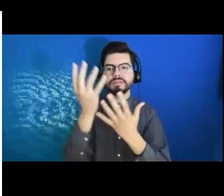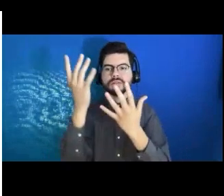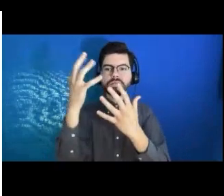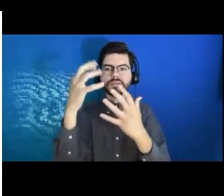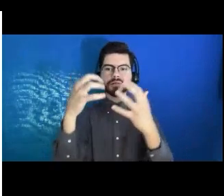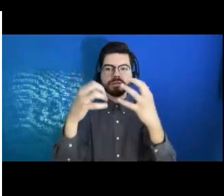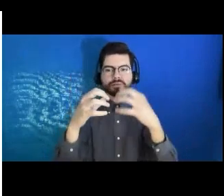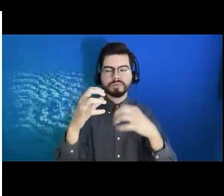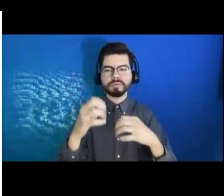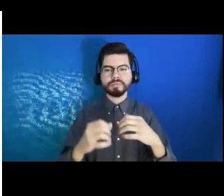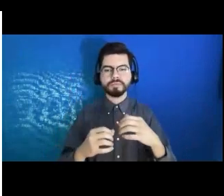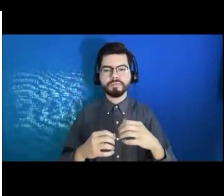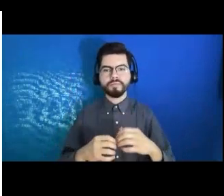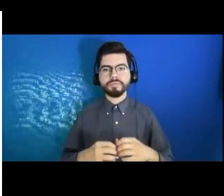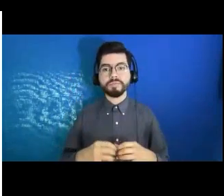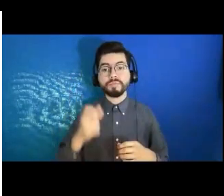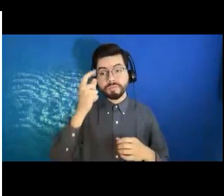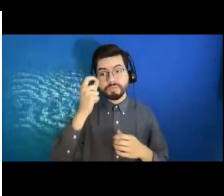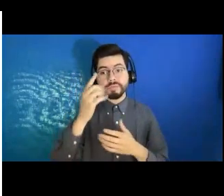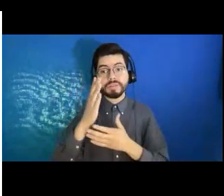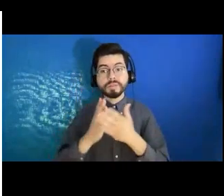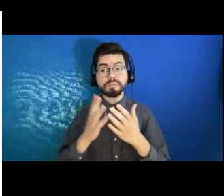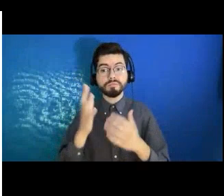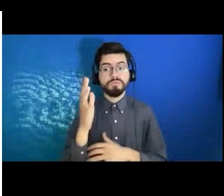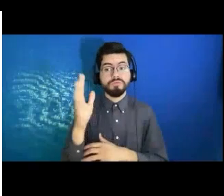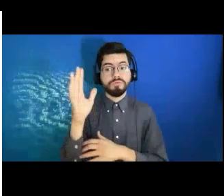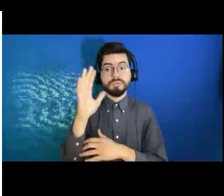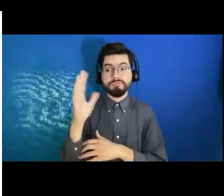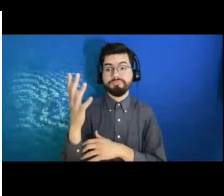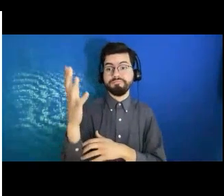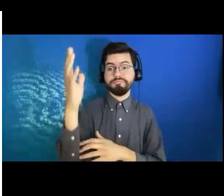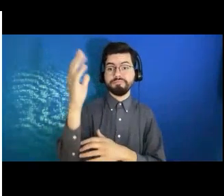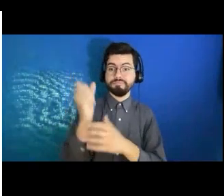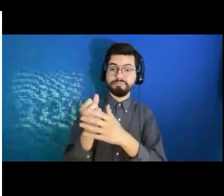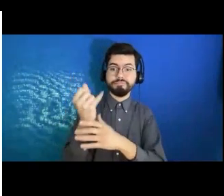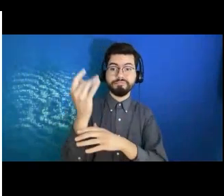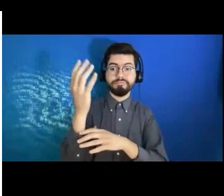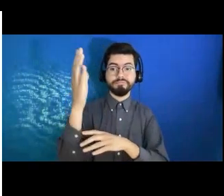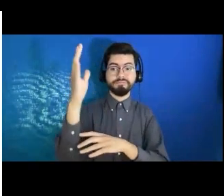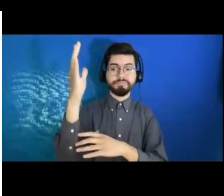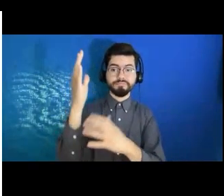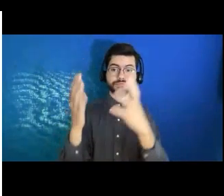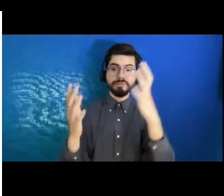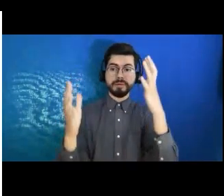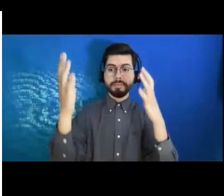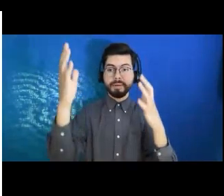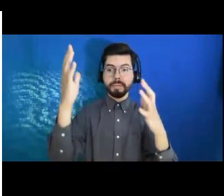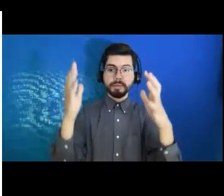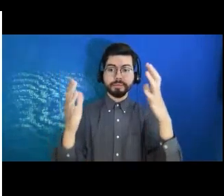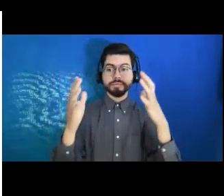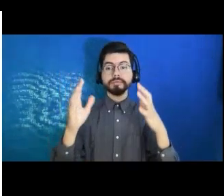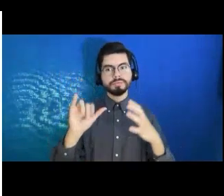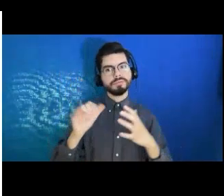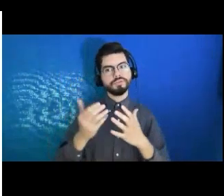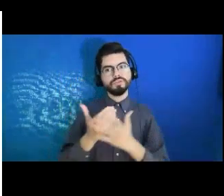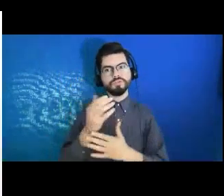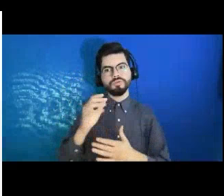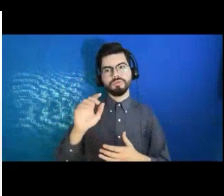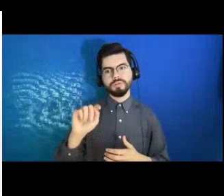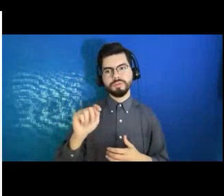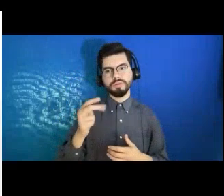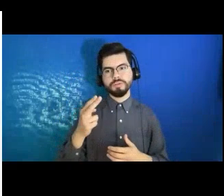where the trees are starting to grow back in these areas that are cold. So this is a new thermal area in Yellowstone.